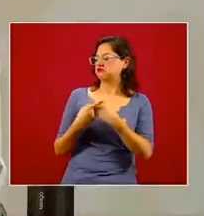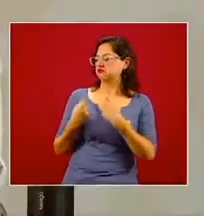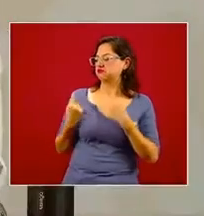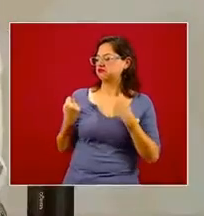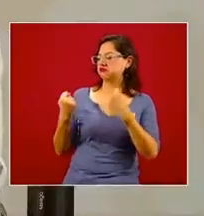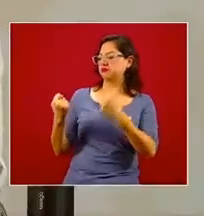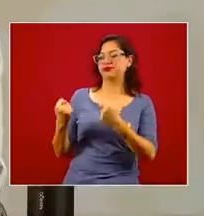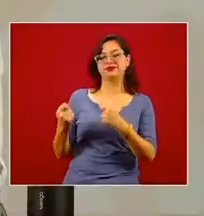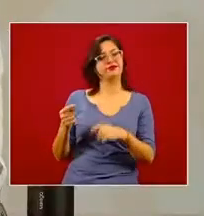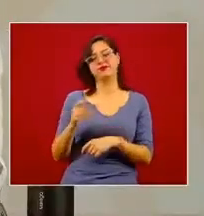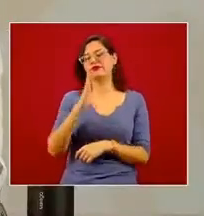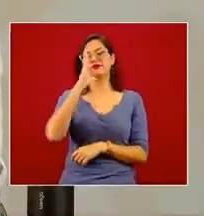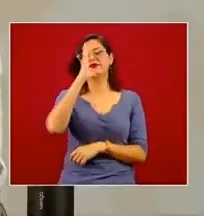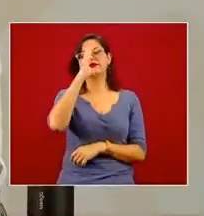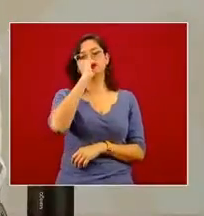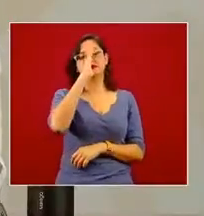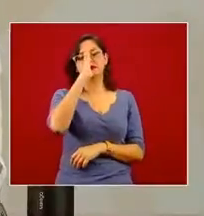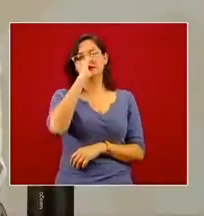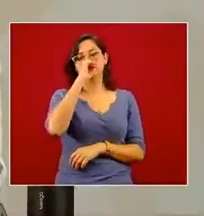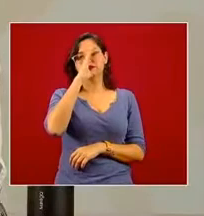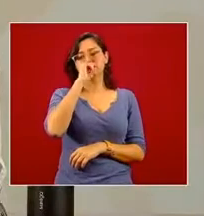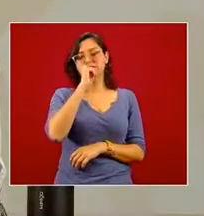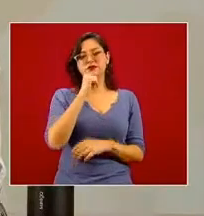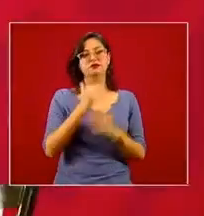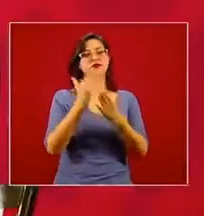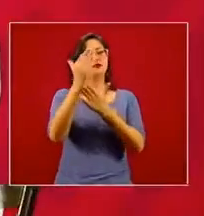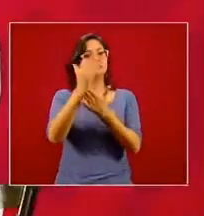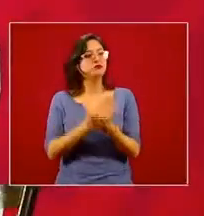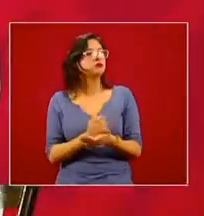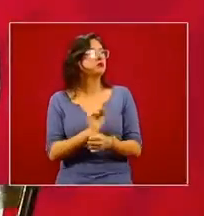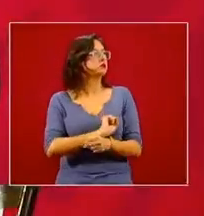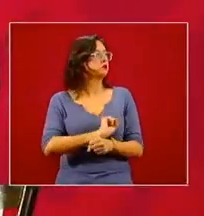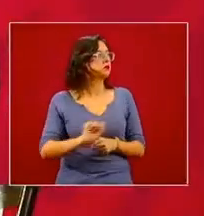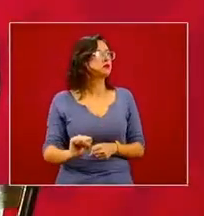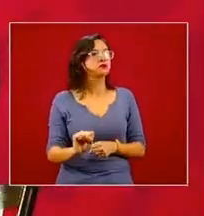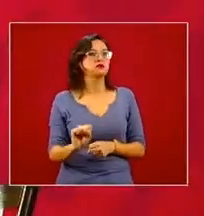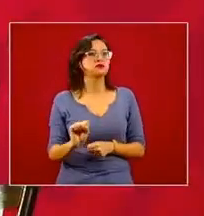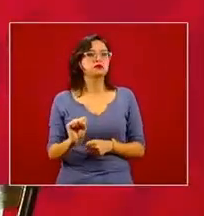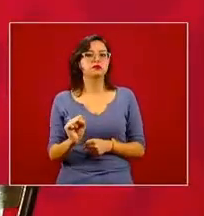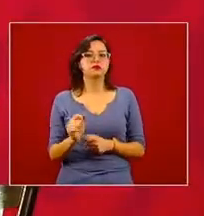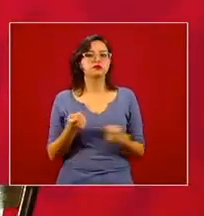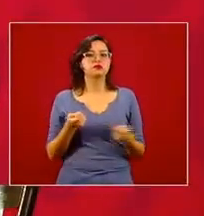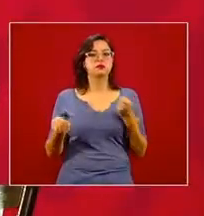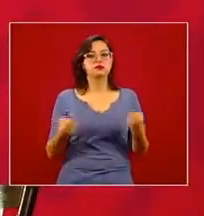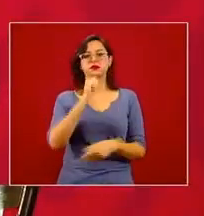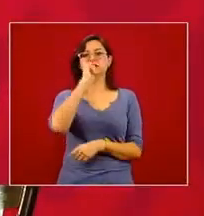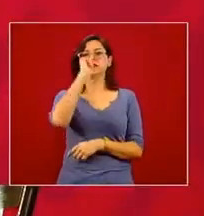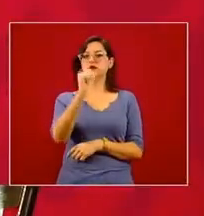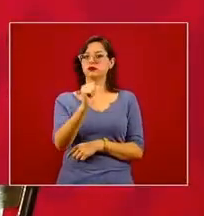that. Federal institutions cannot be